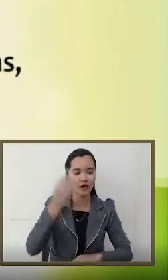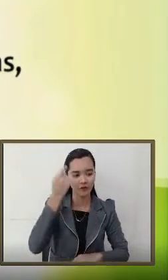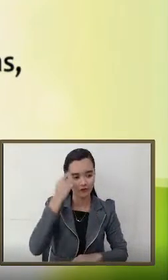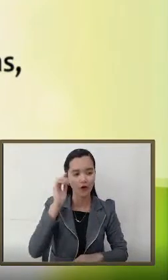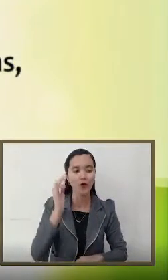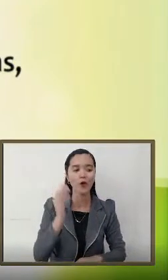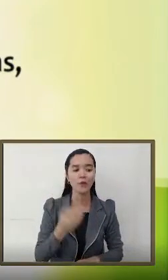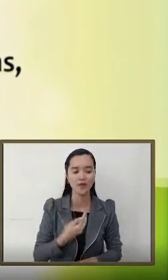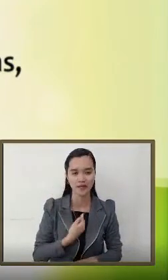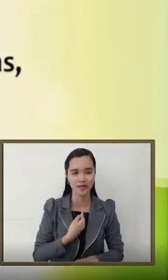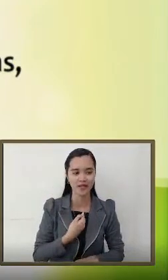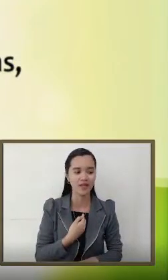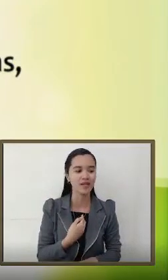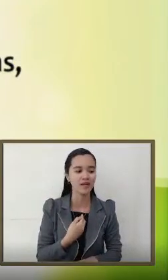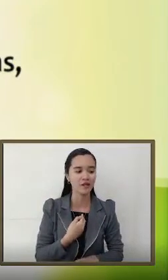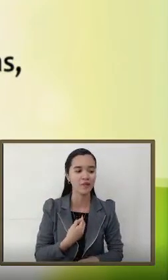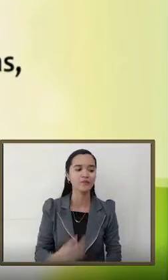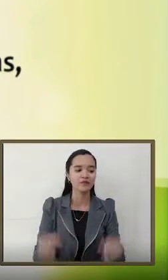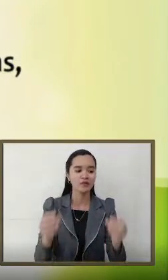sufficient for me.